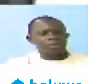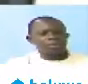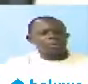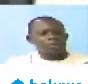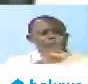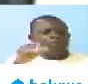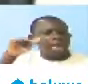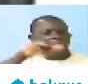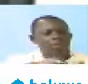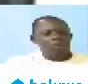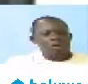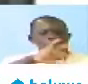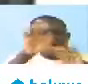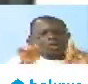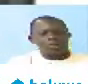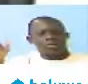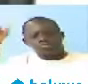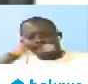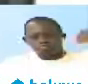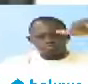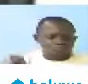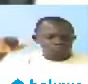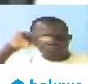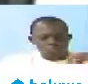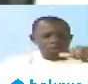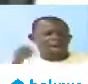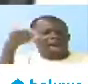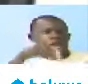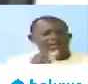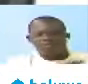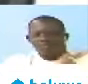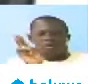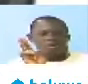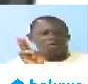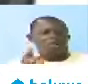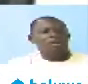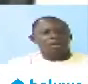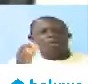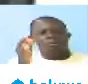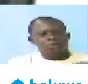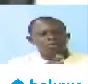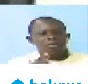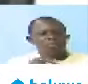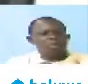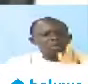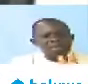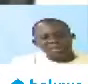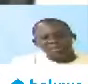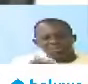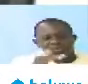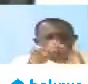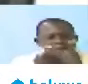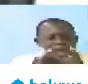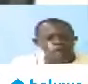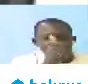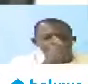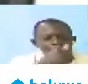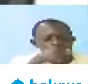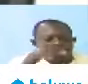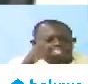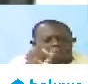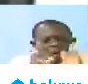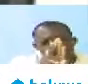airport whereby all planes can land there. So comes a secret quantum. It looks like a secret